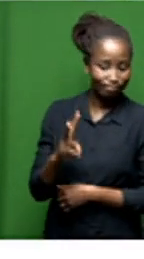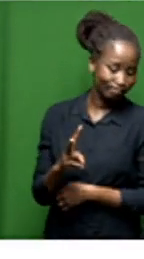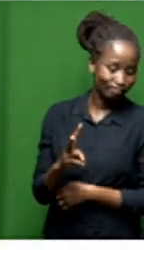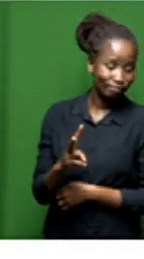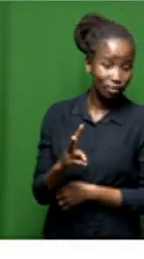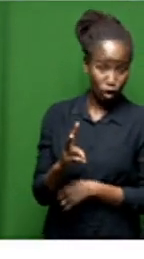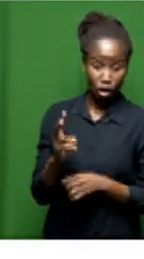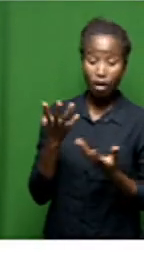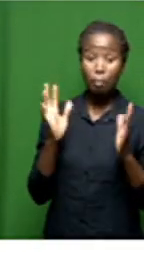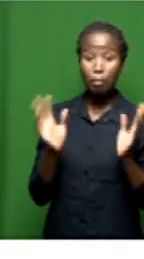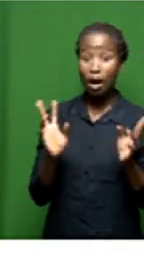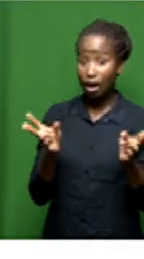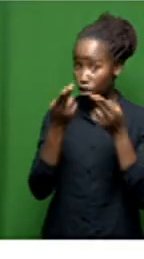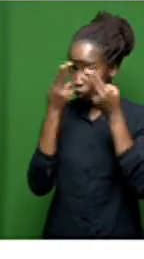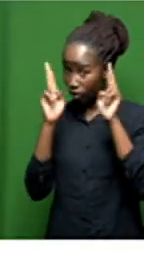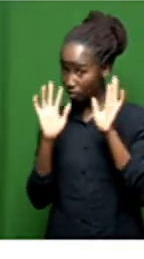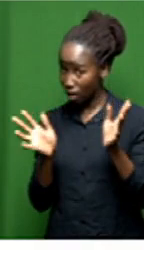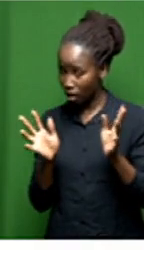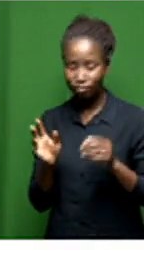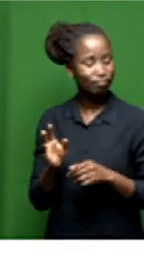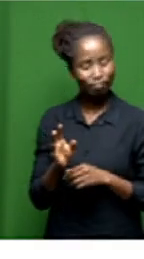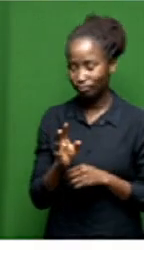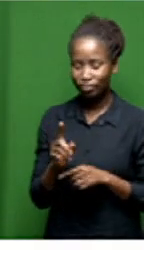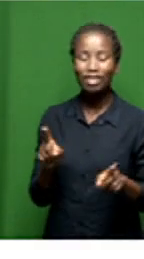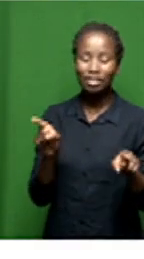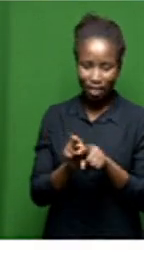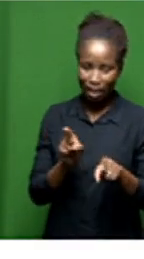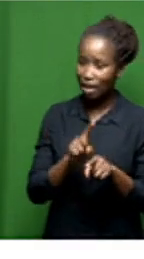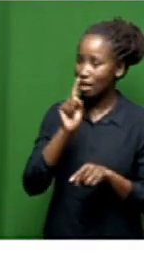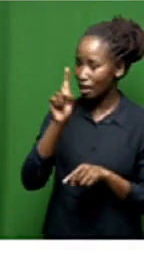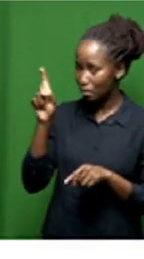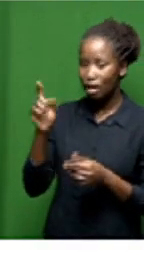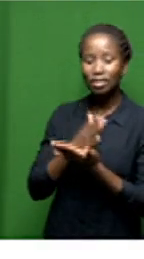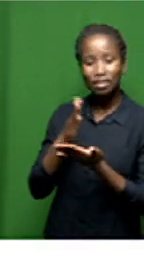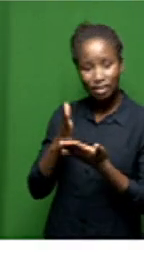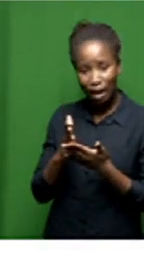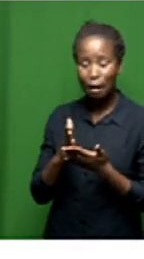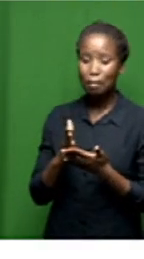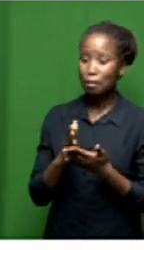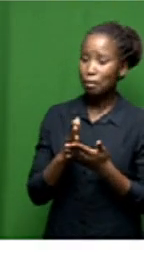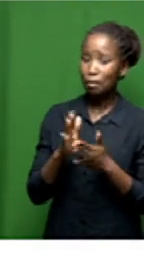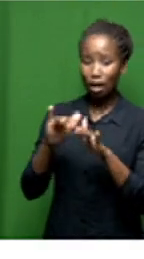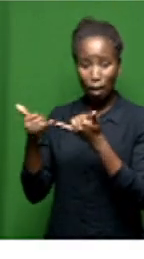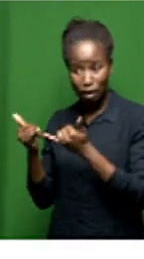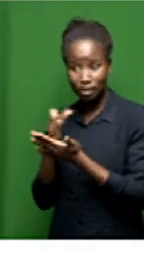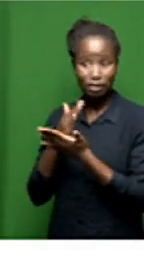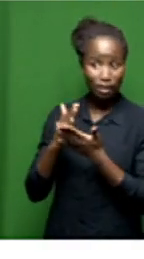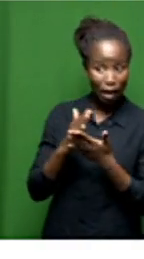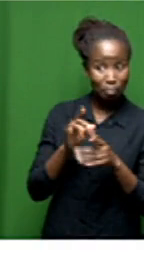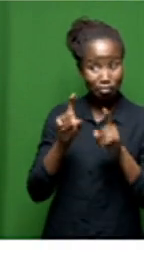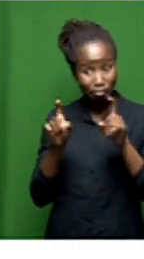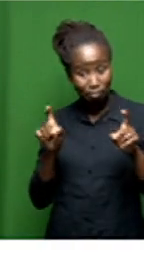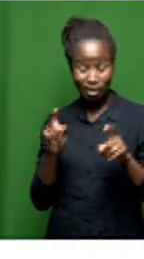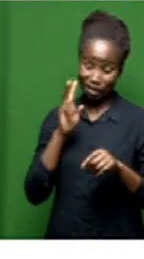only institutions of higher learning, although that's our focus this morning, but in other spaces in society as well, where there seems to be